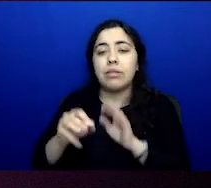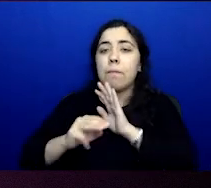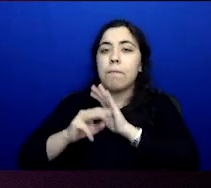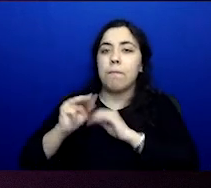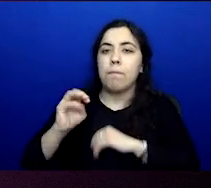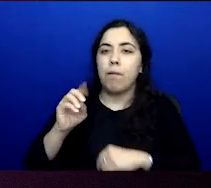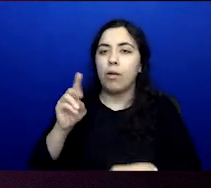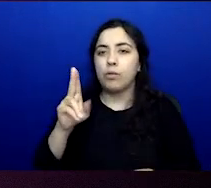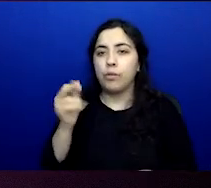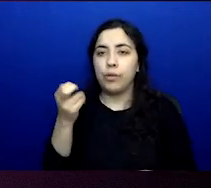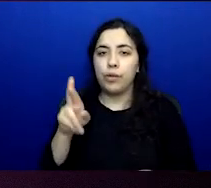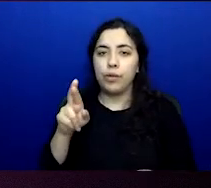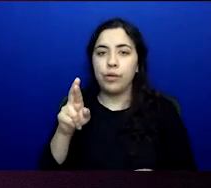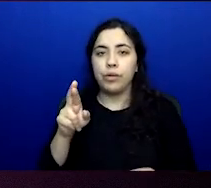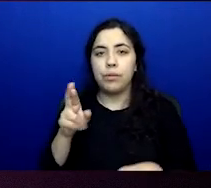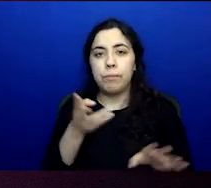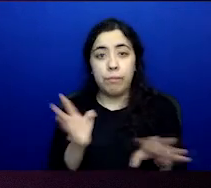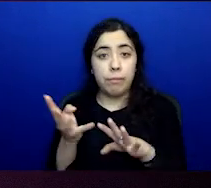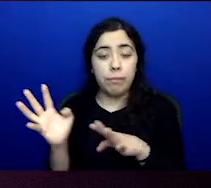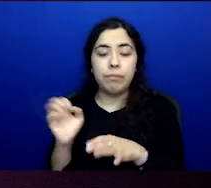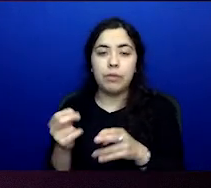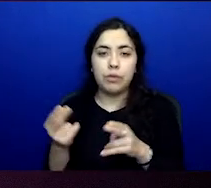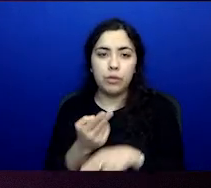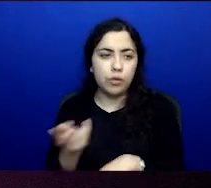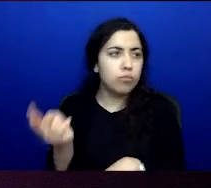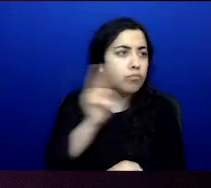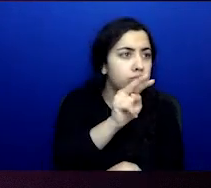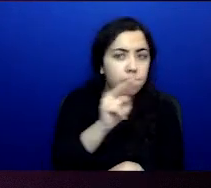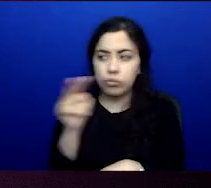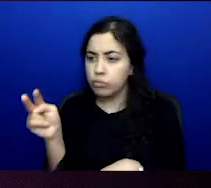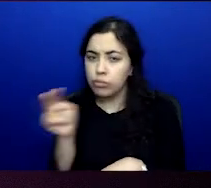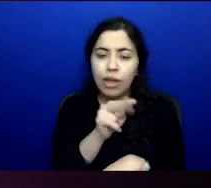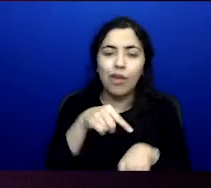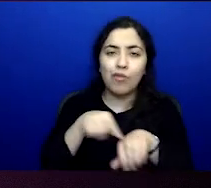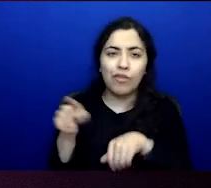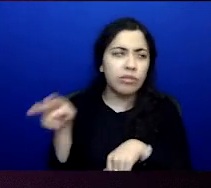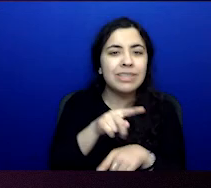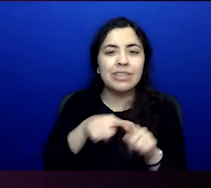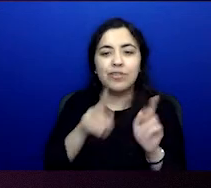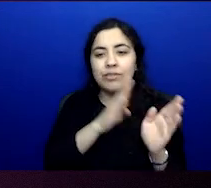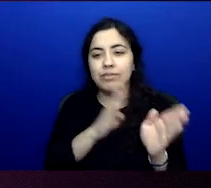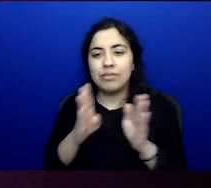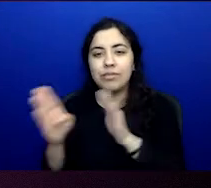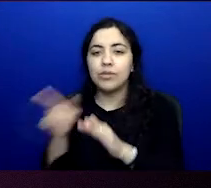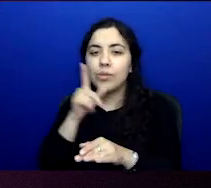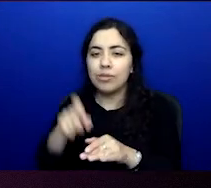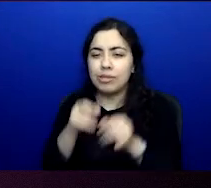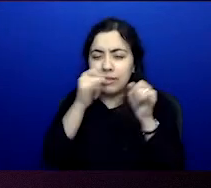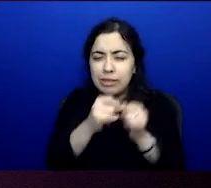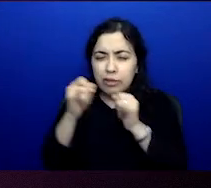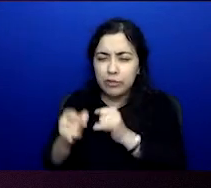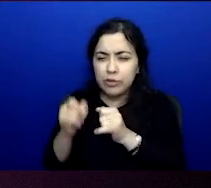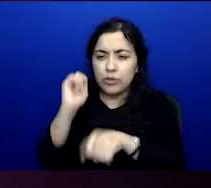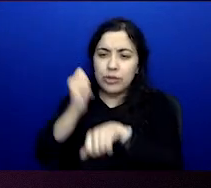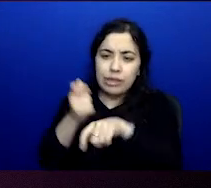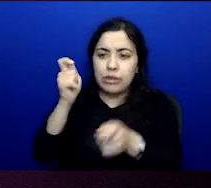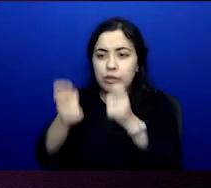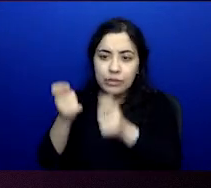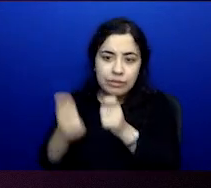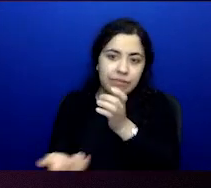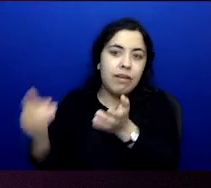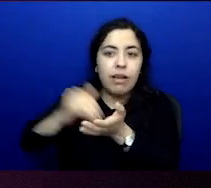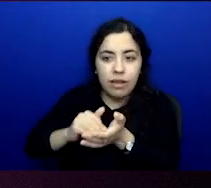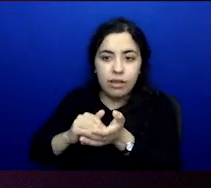pipeline, you are now able to reuse and reference that modular pipeline at various different stages, like individually redefine all the